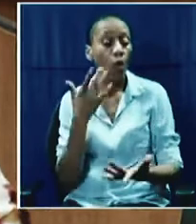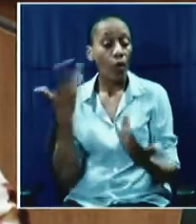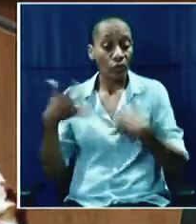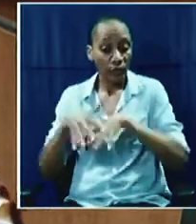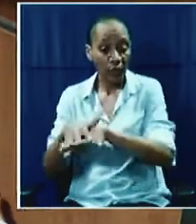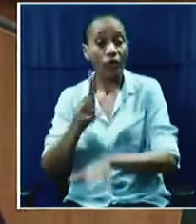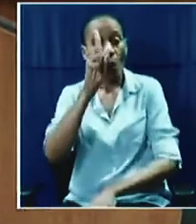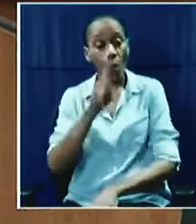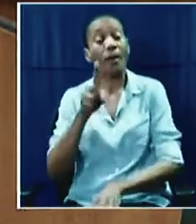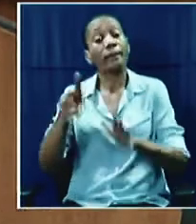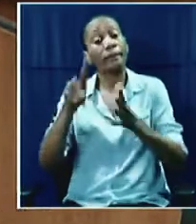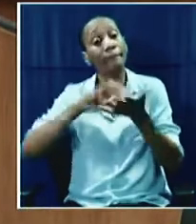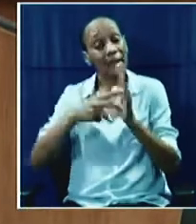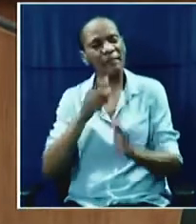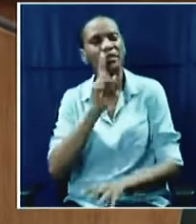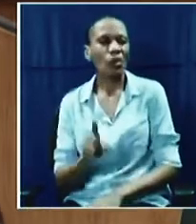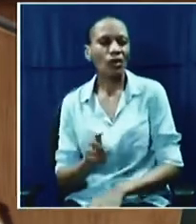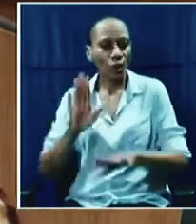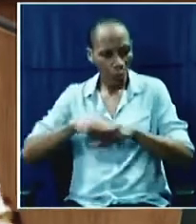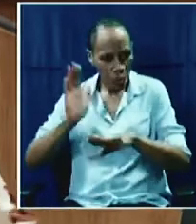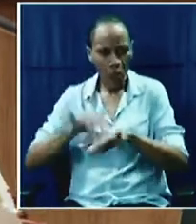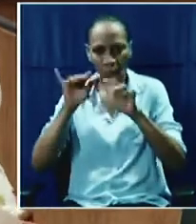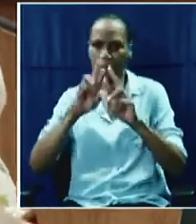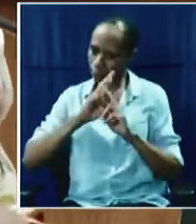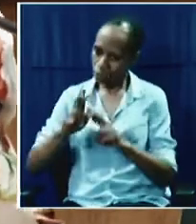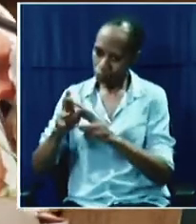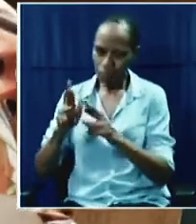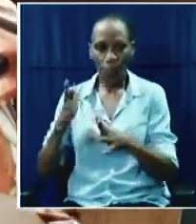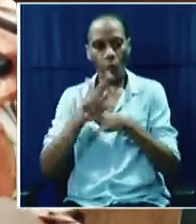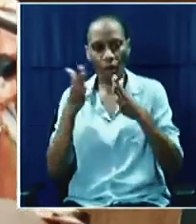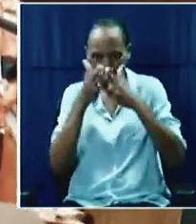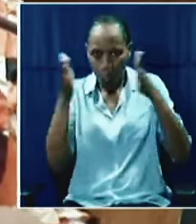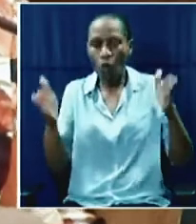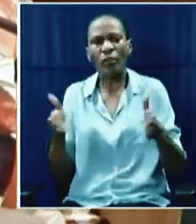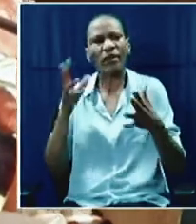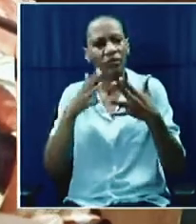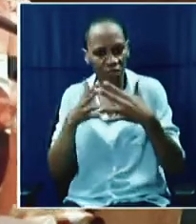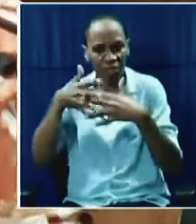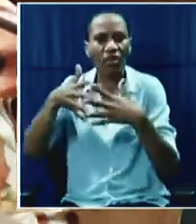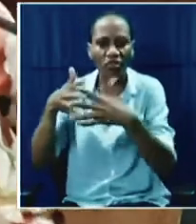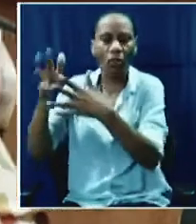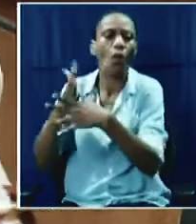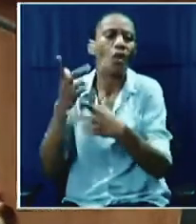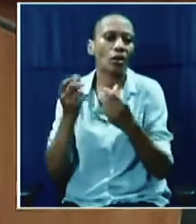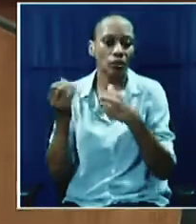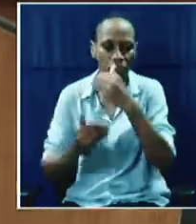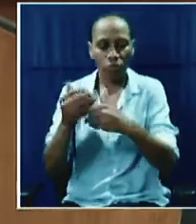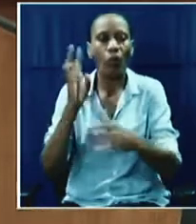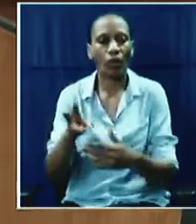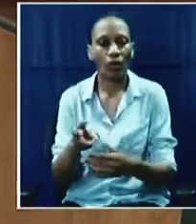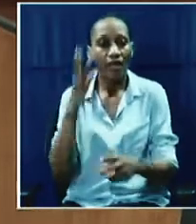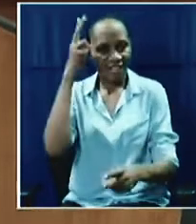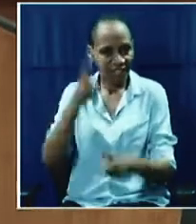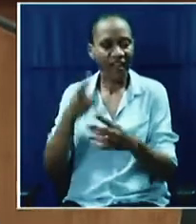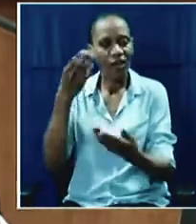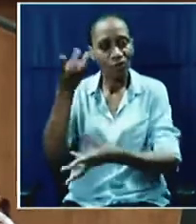the one plan, one budget, greater accountability and transparency will prevail and corruption will be